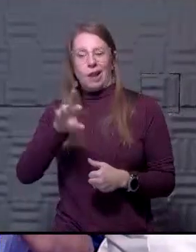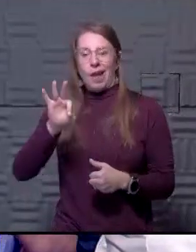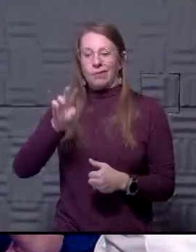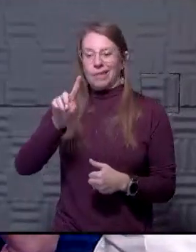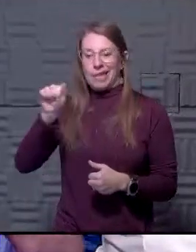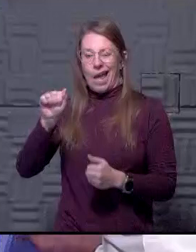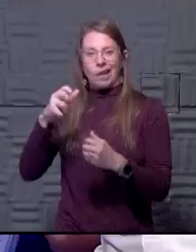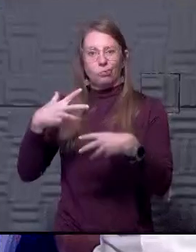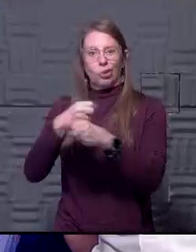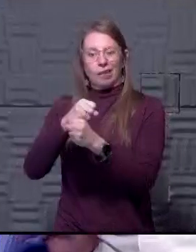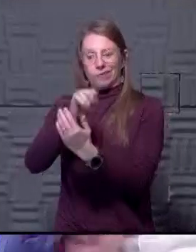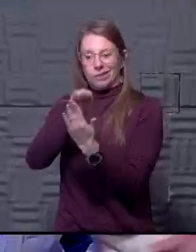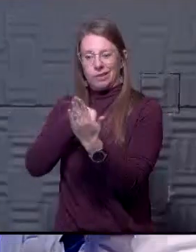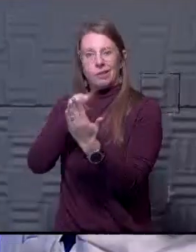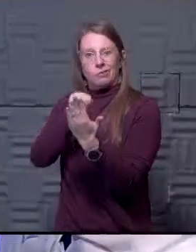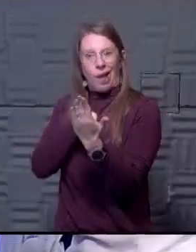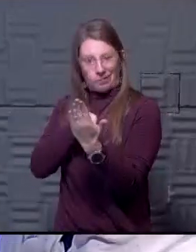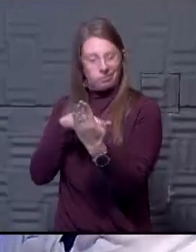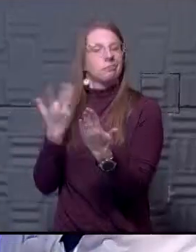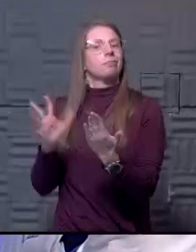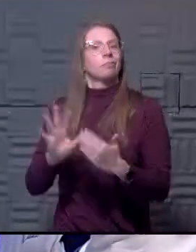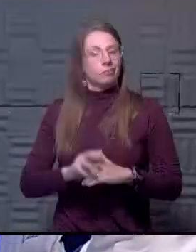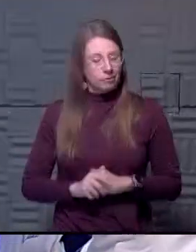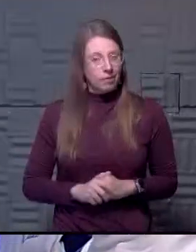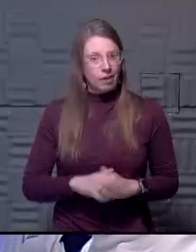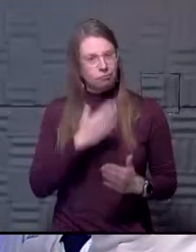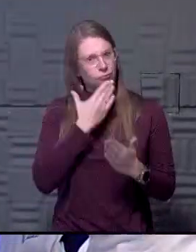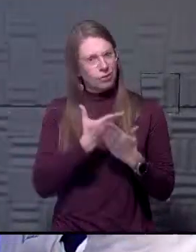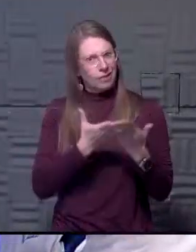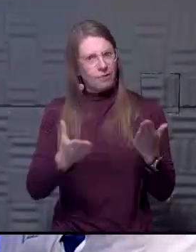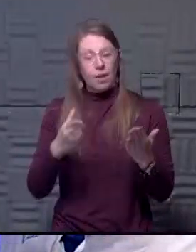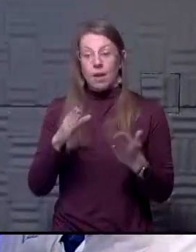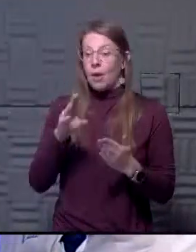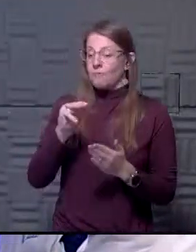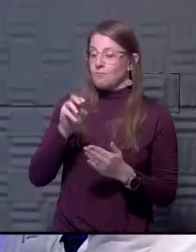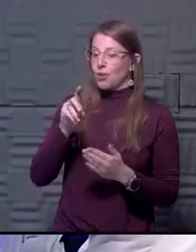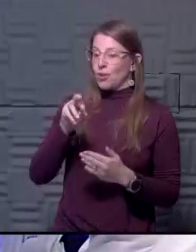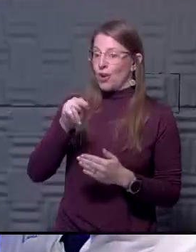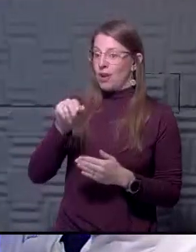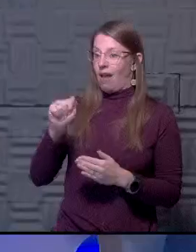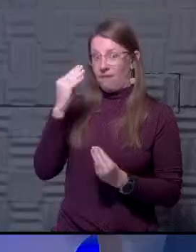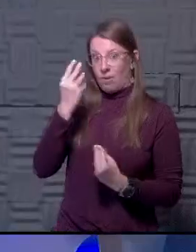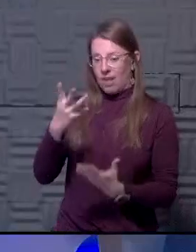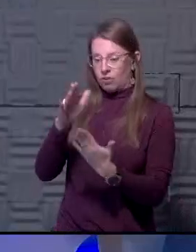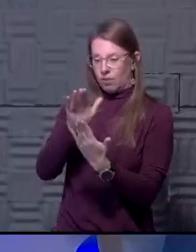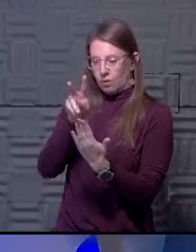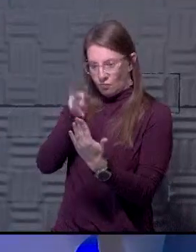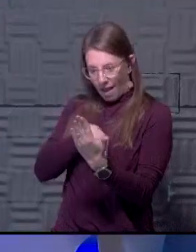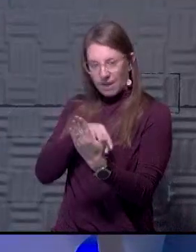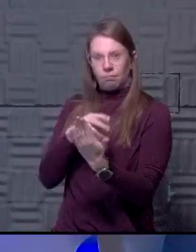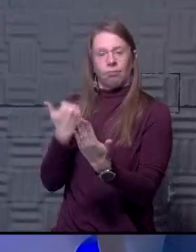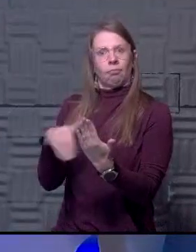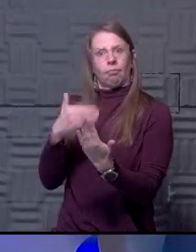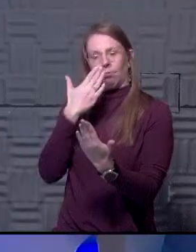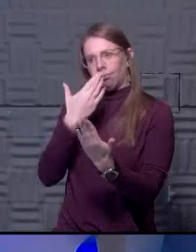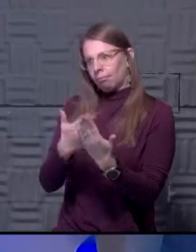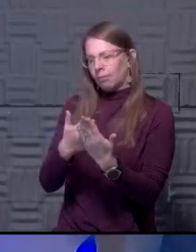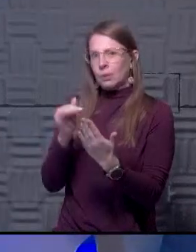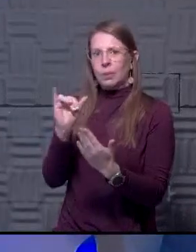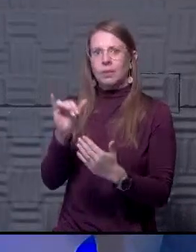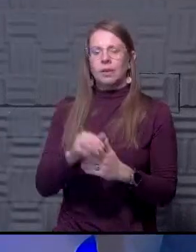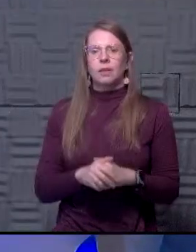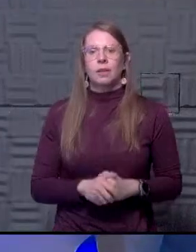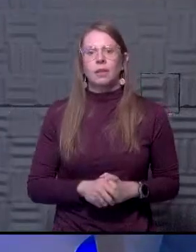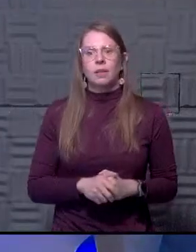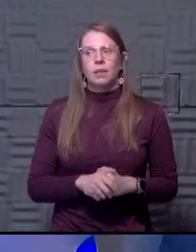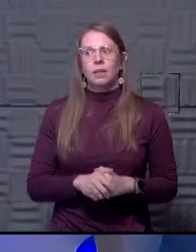FDA brief. Yep. It was really good stuff, and so was the Moderna brief, and the information coming out was outstanding for all of those folks. You're